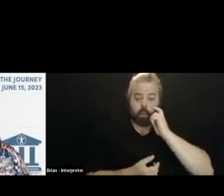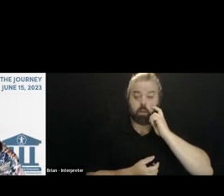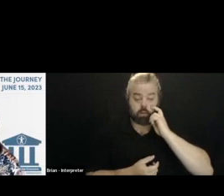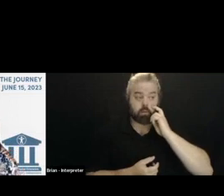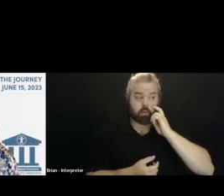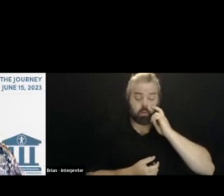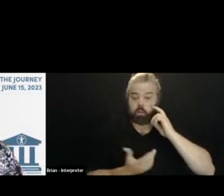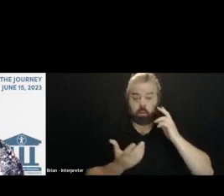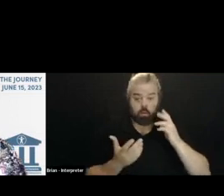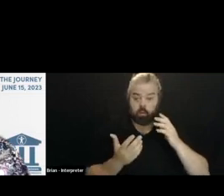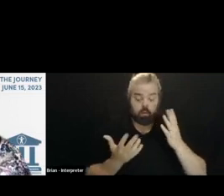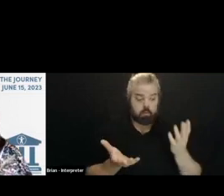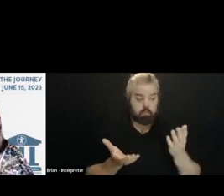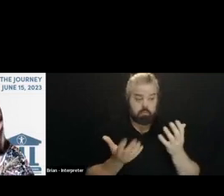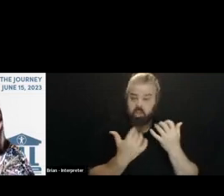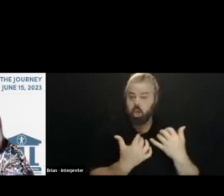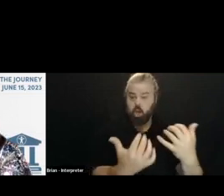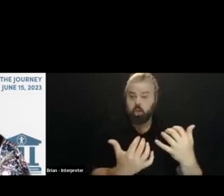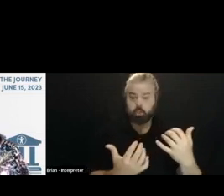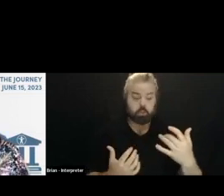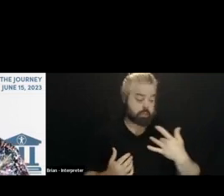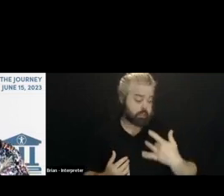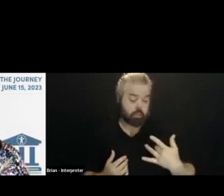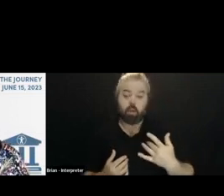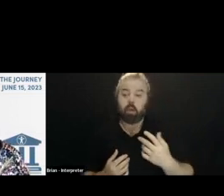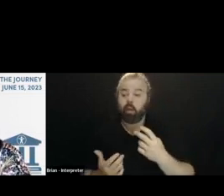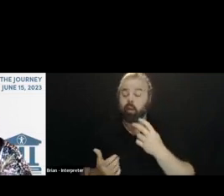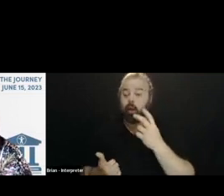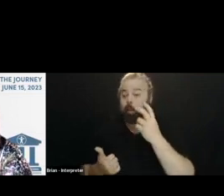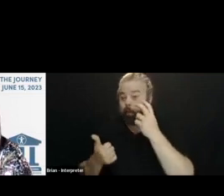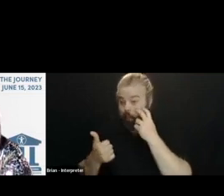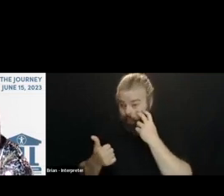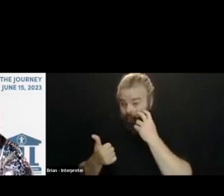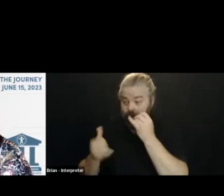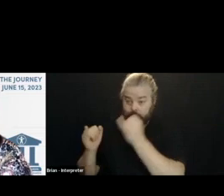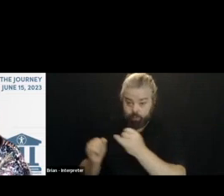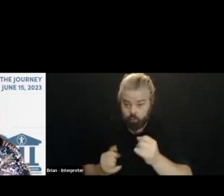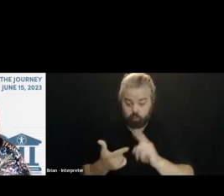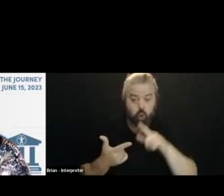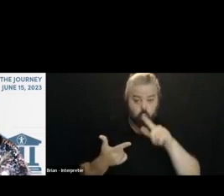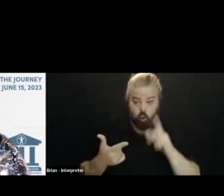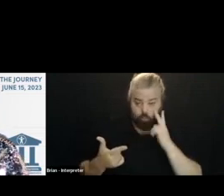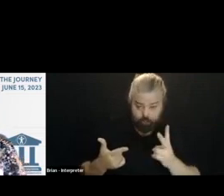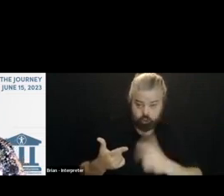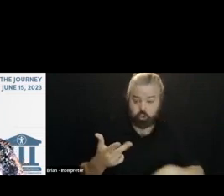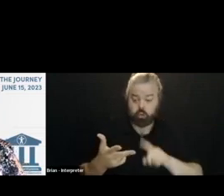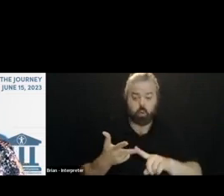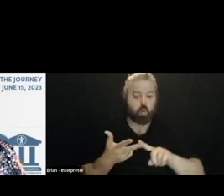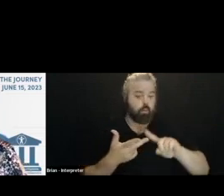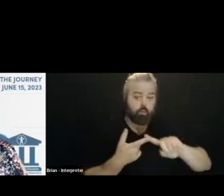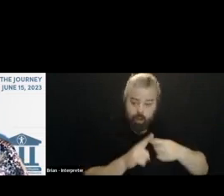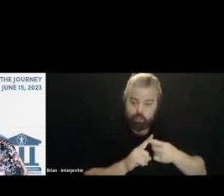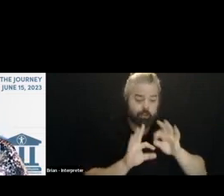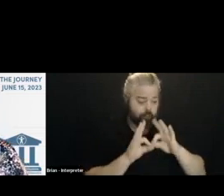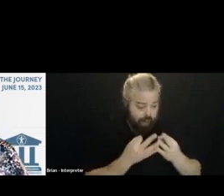site are going to be more than likely either blind individuals, low vision people, or friends, family, etc., looking for resources and